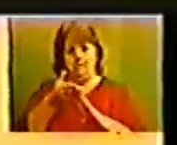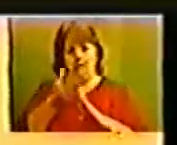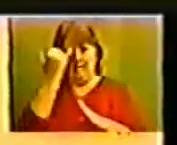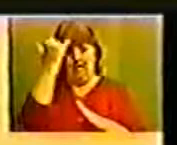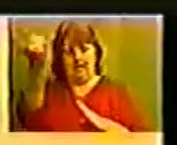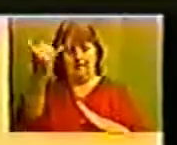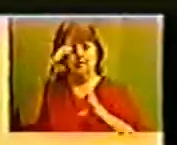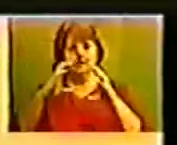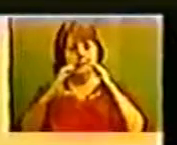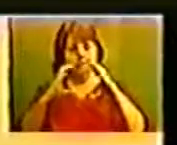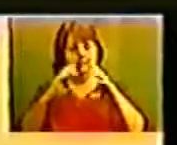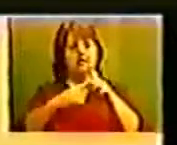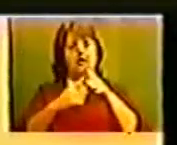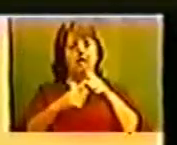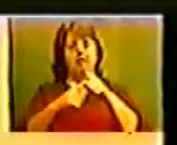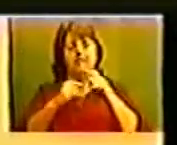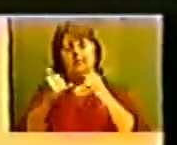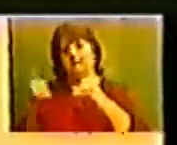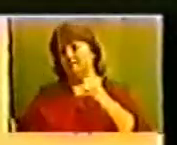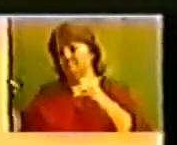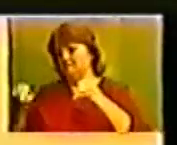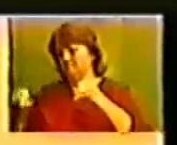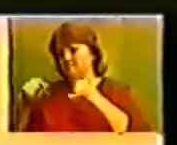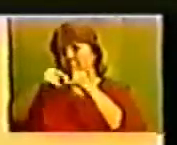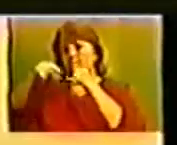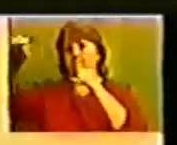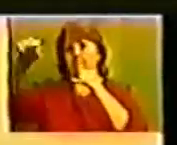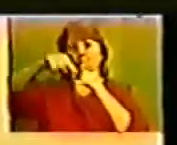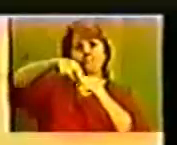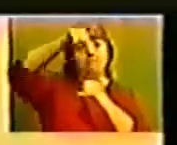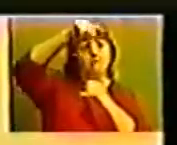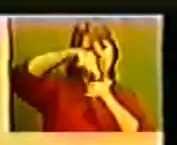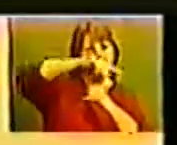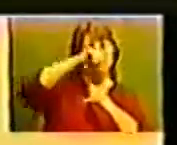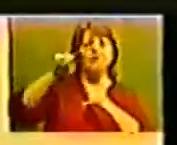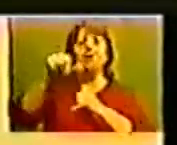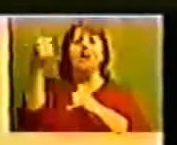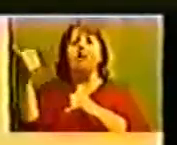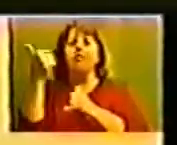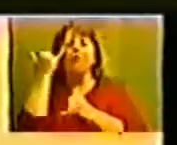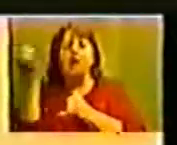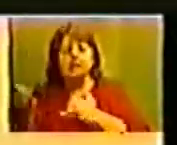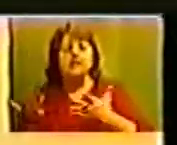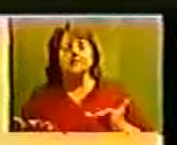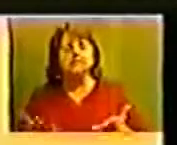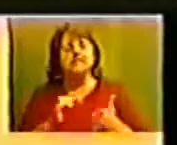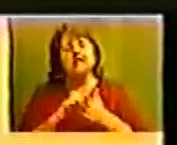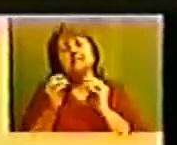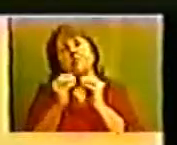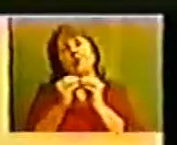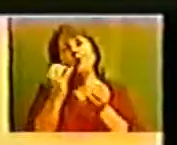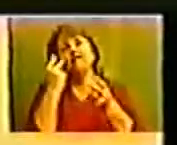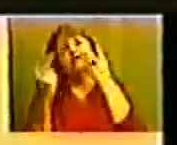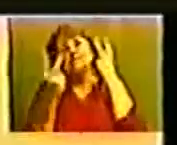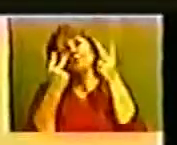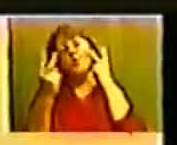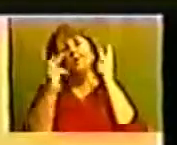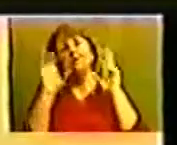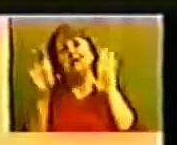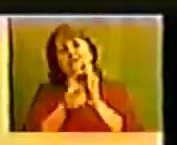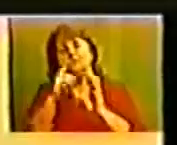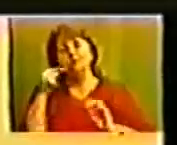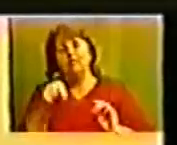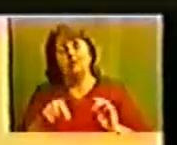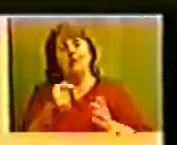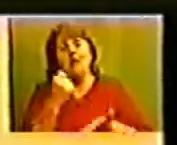and draw little lines with circles off of it for the smaller ideas. And this is a more visual picture for them and